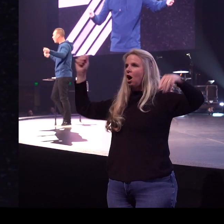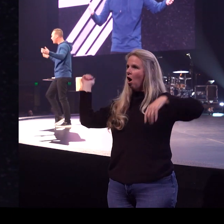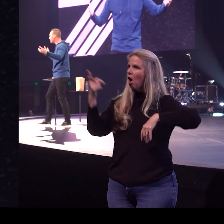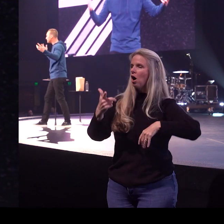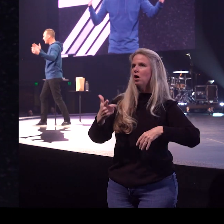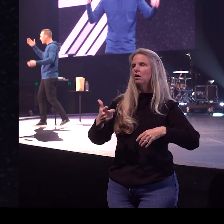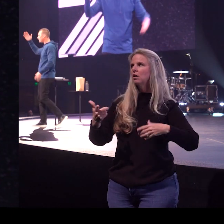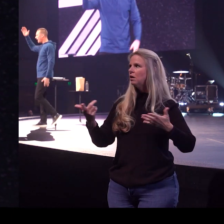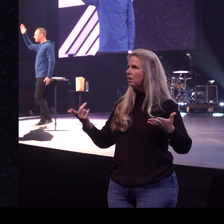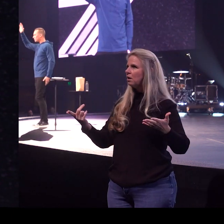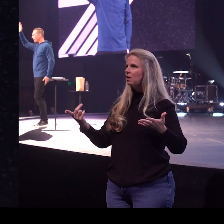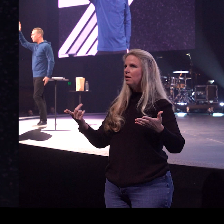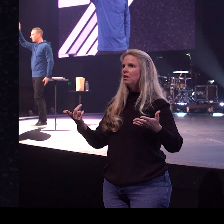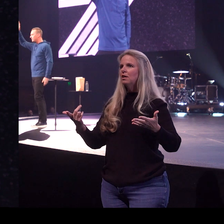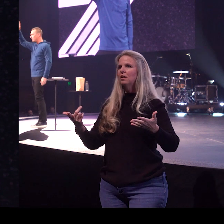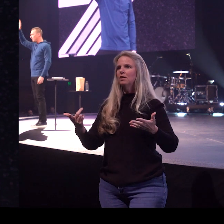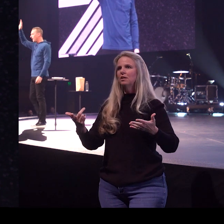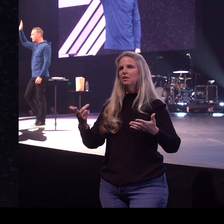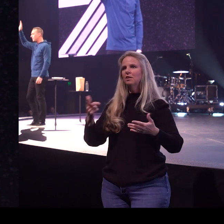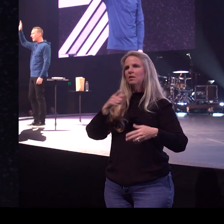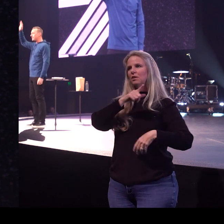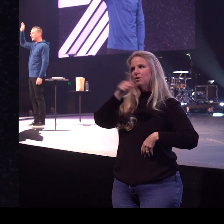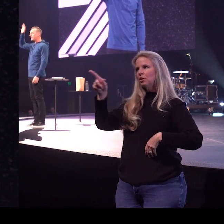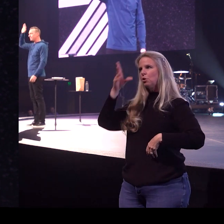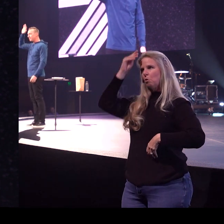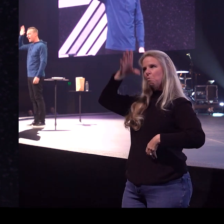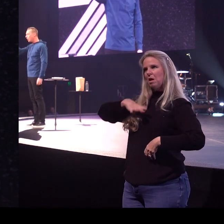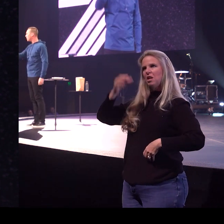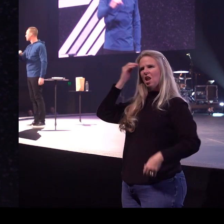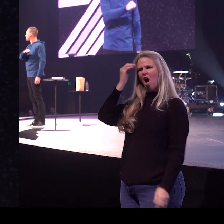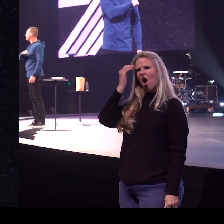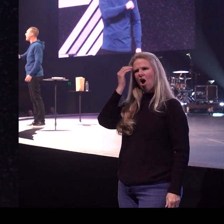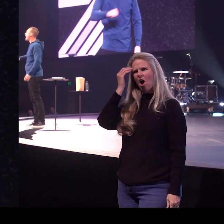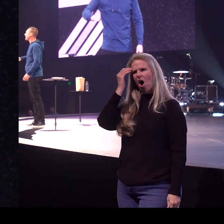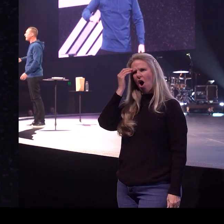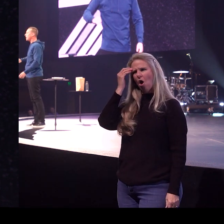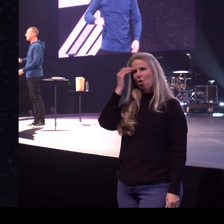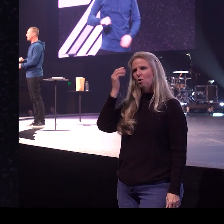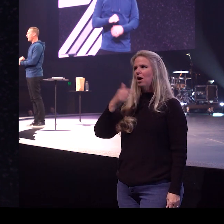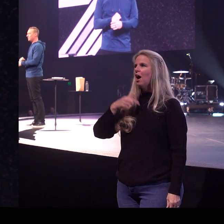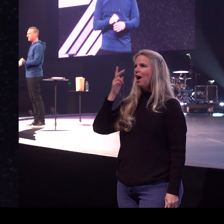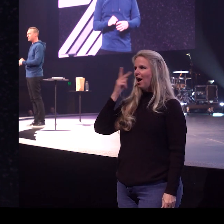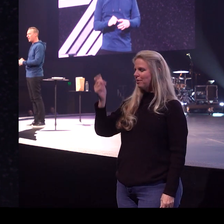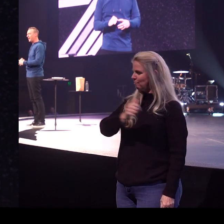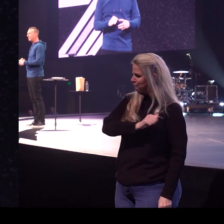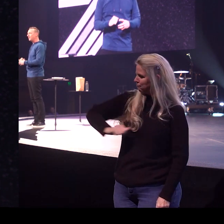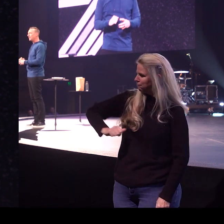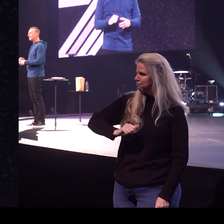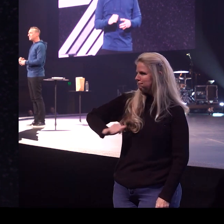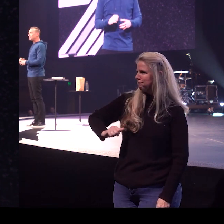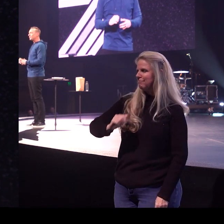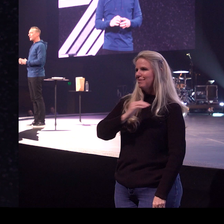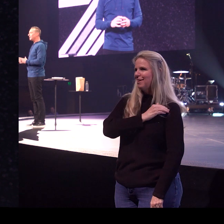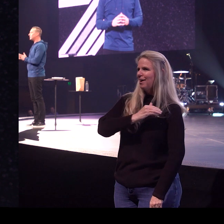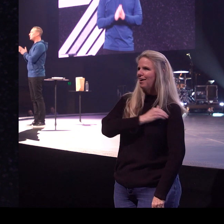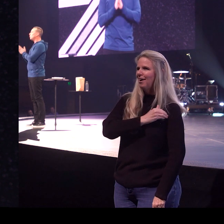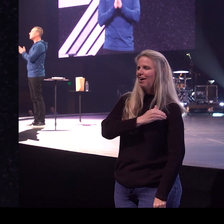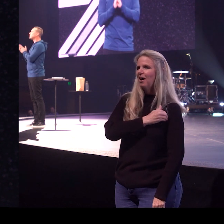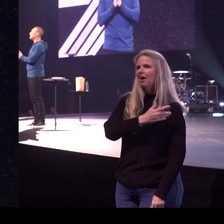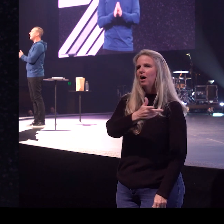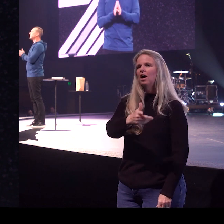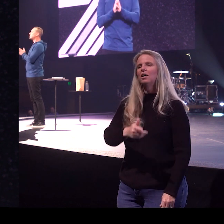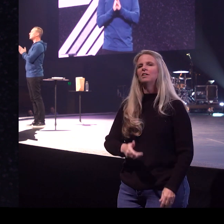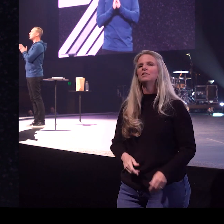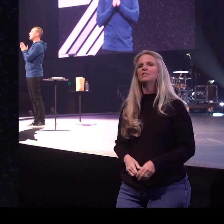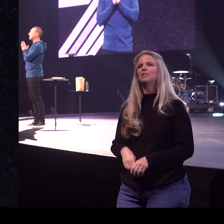I'm like, what? Any other guys relate with this? Any other guys out there? I see elbows flying on our campuses, right? Listen, you